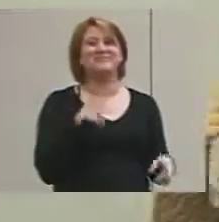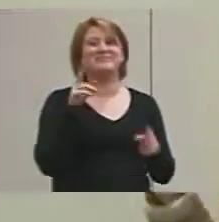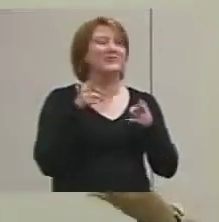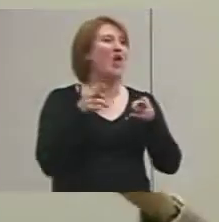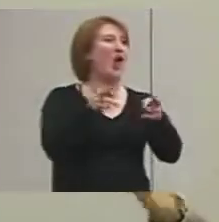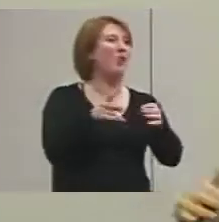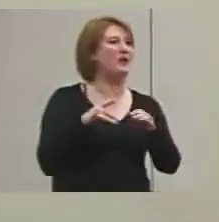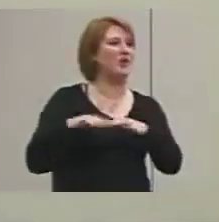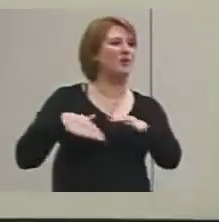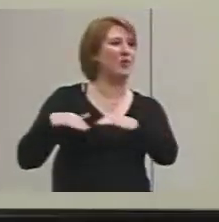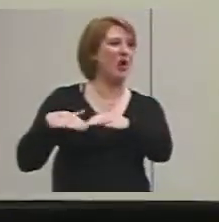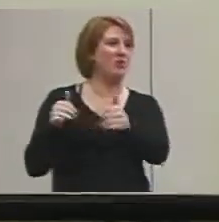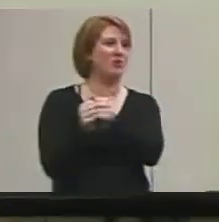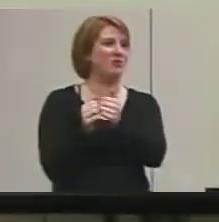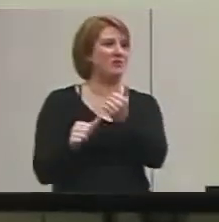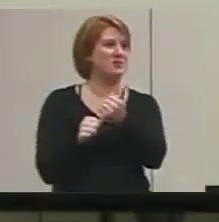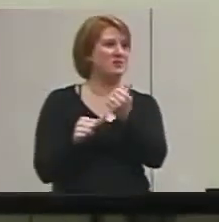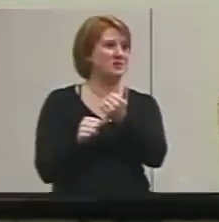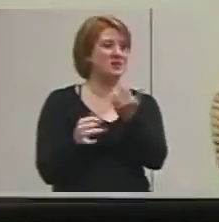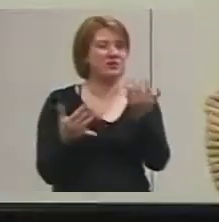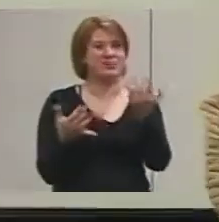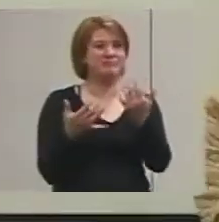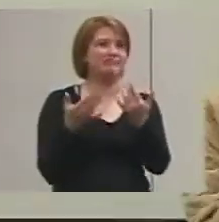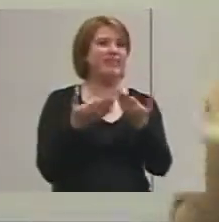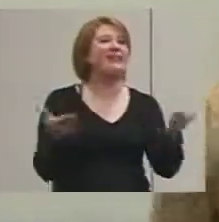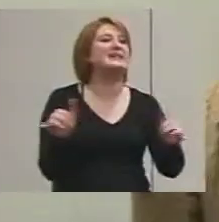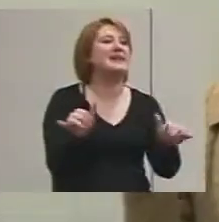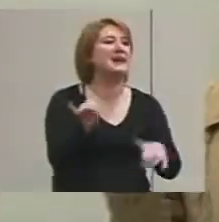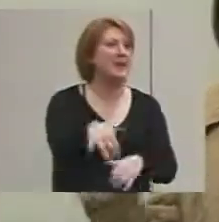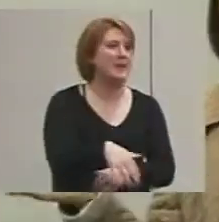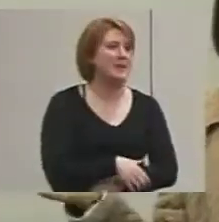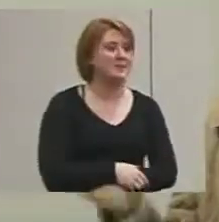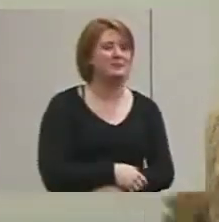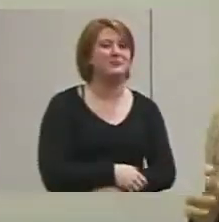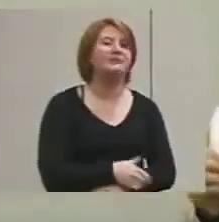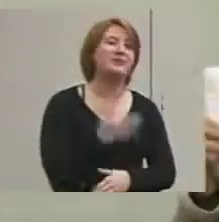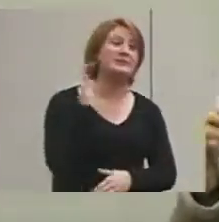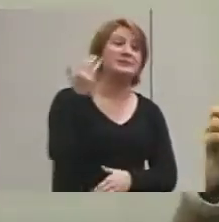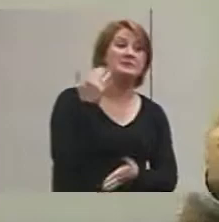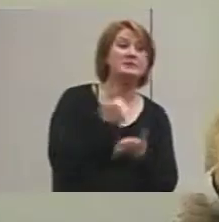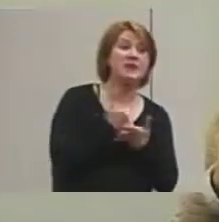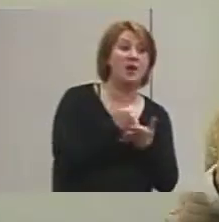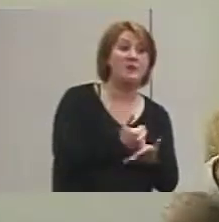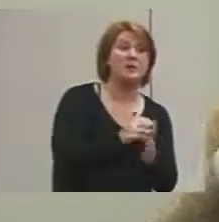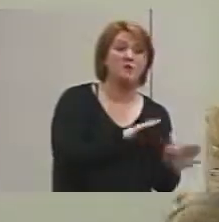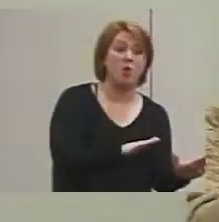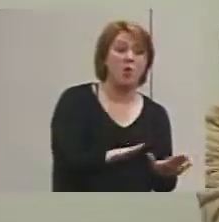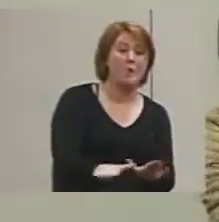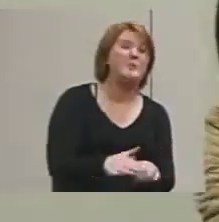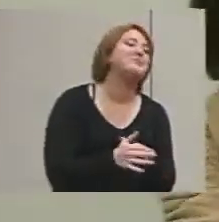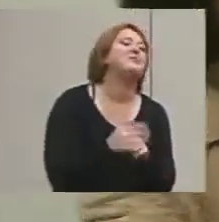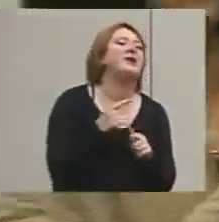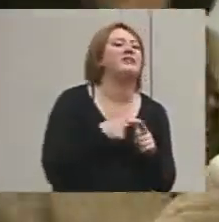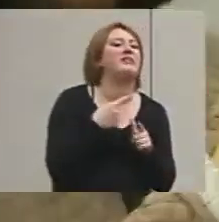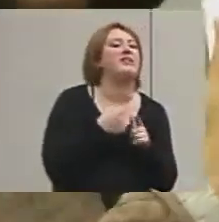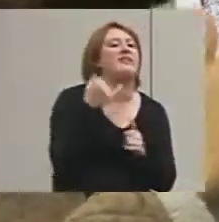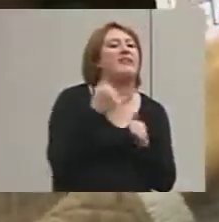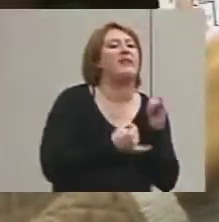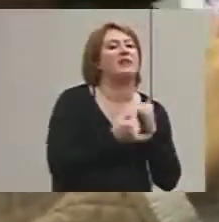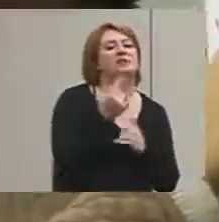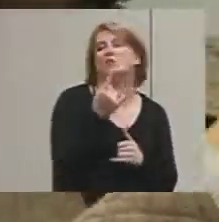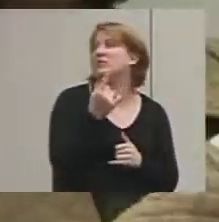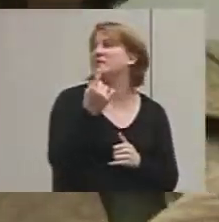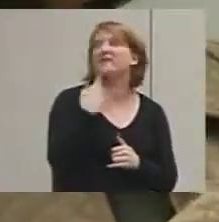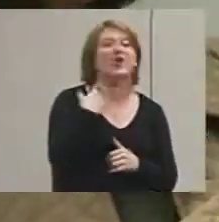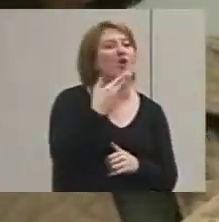hallway with his assistant or things like that seem to be helping him to calm down. And then the last one here, there's a hall pass,